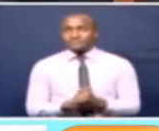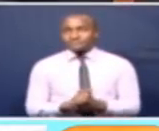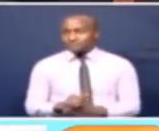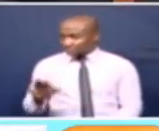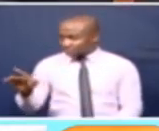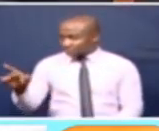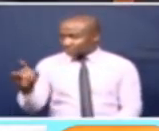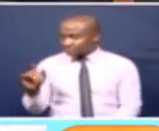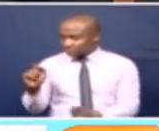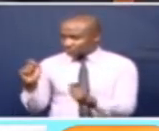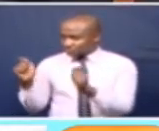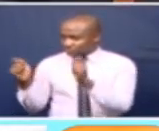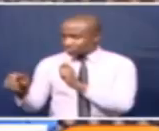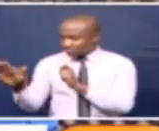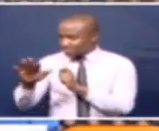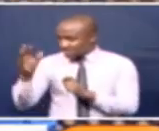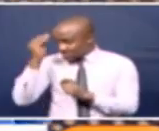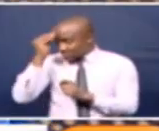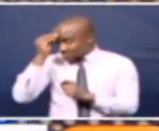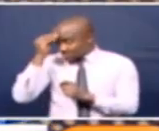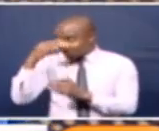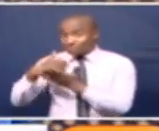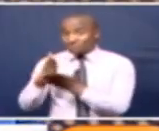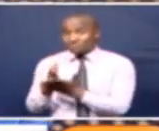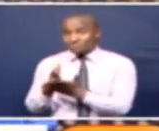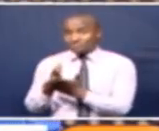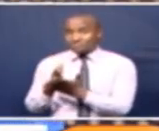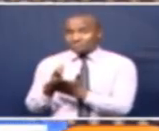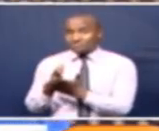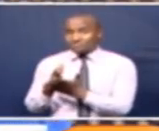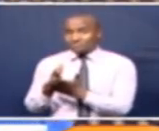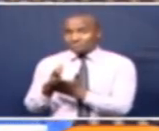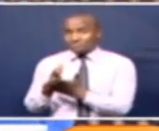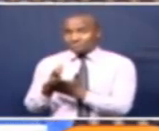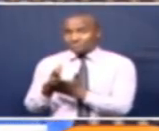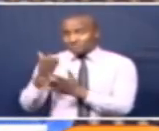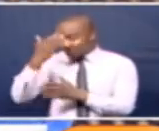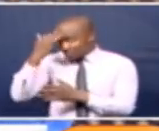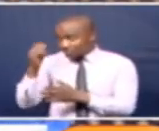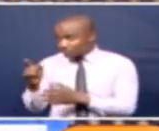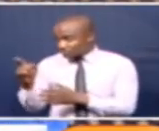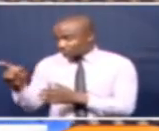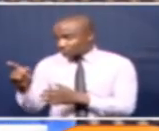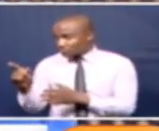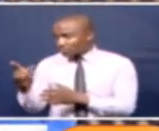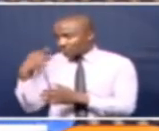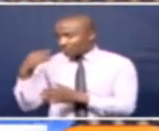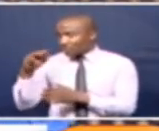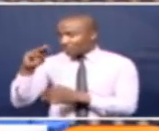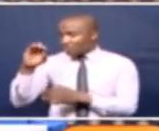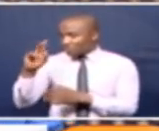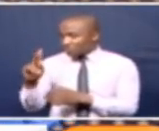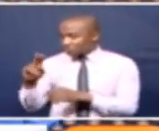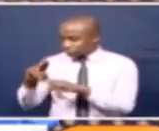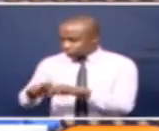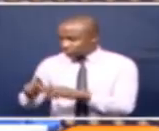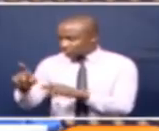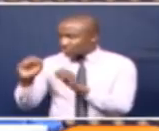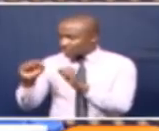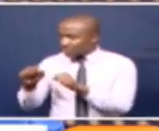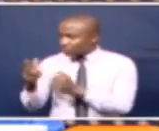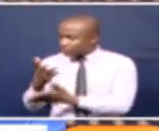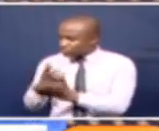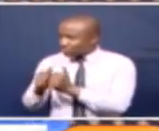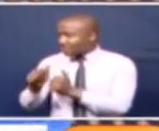about the reforms in the education sector. Because you sat the mock, and previously, of course, you were able to interact